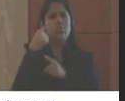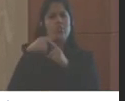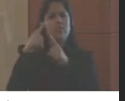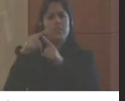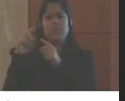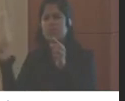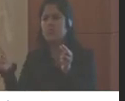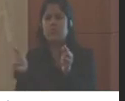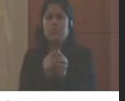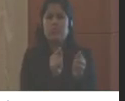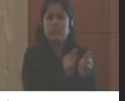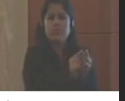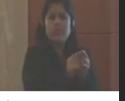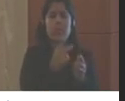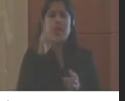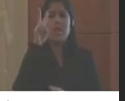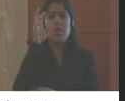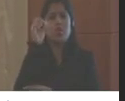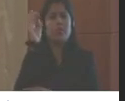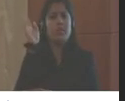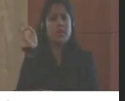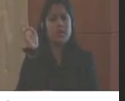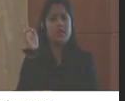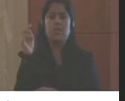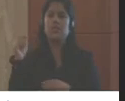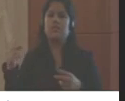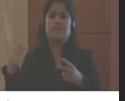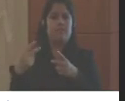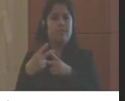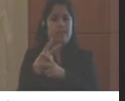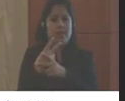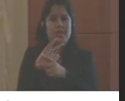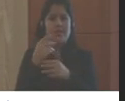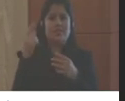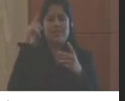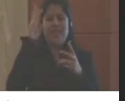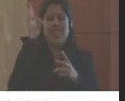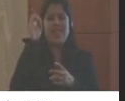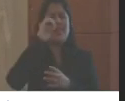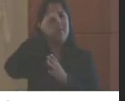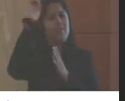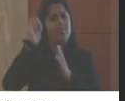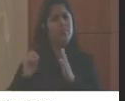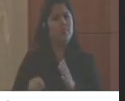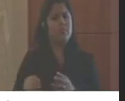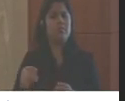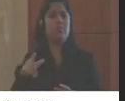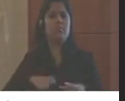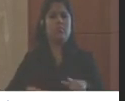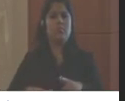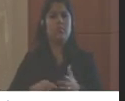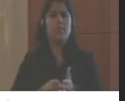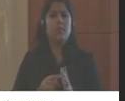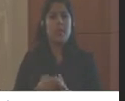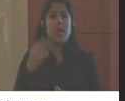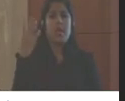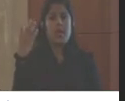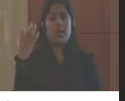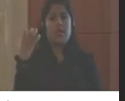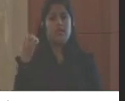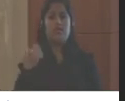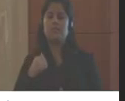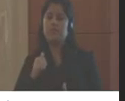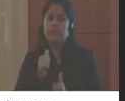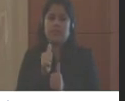two significant events. In 2006, almost 70% of the territory was affected,